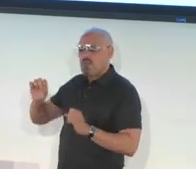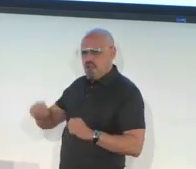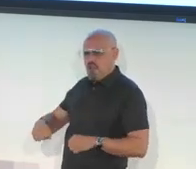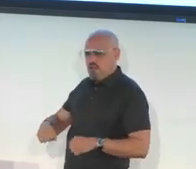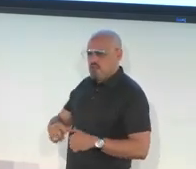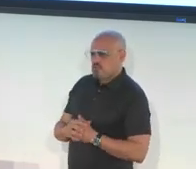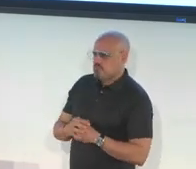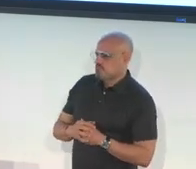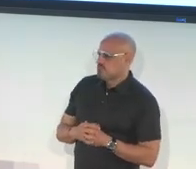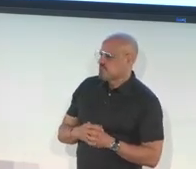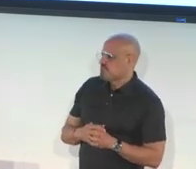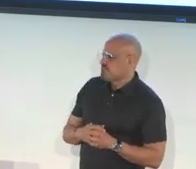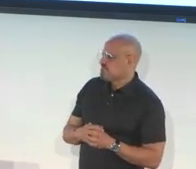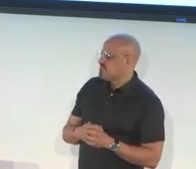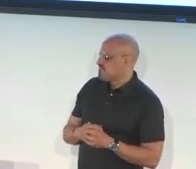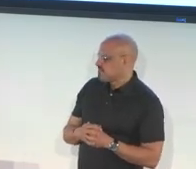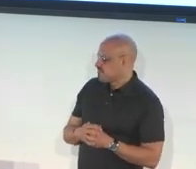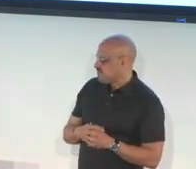these?